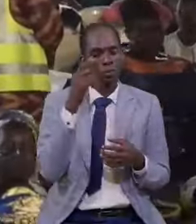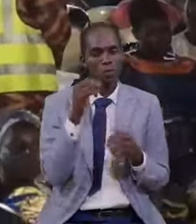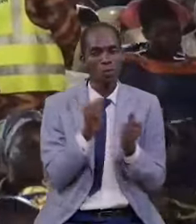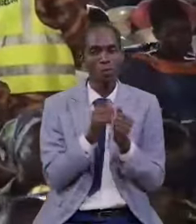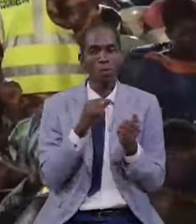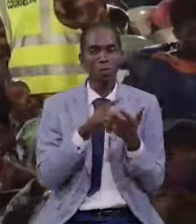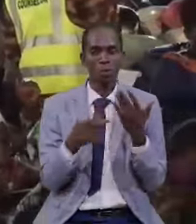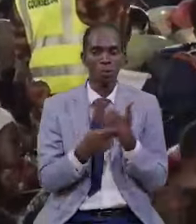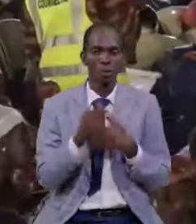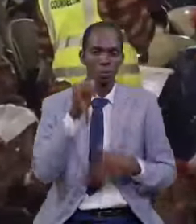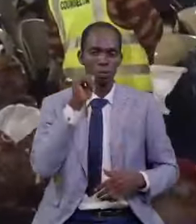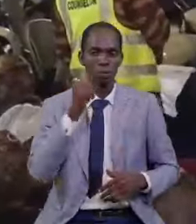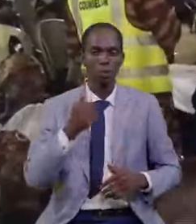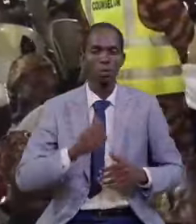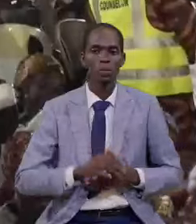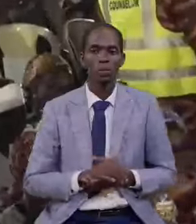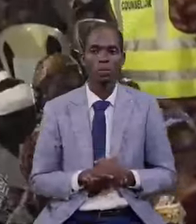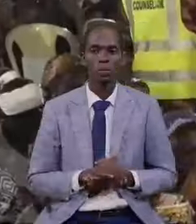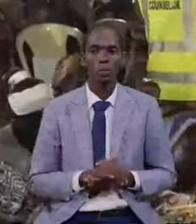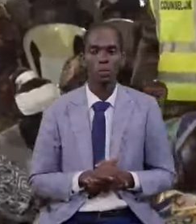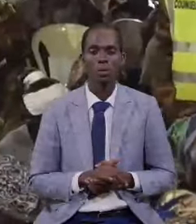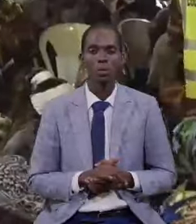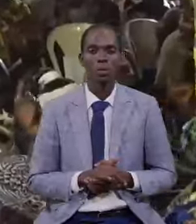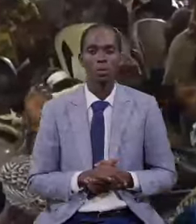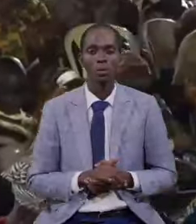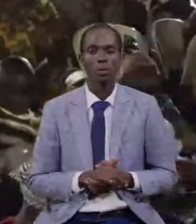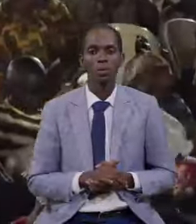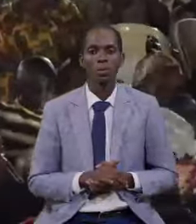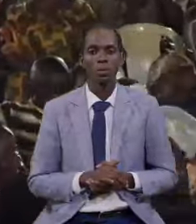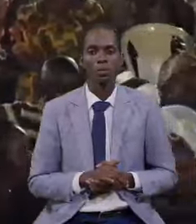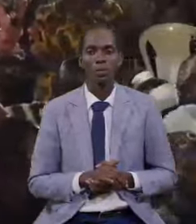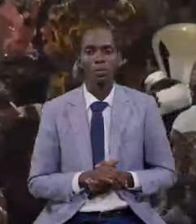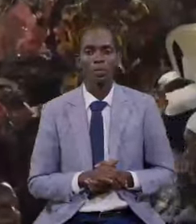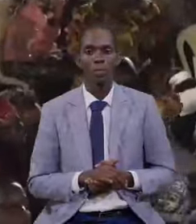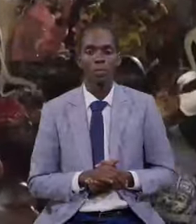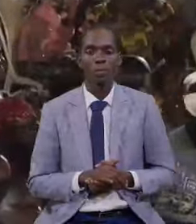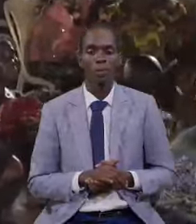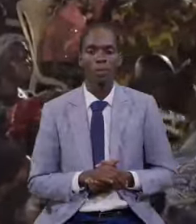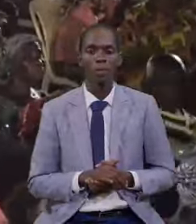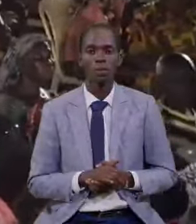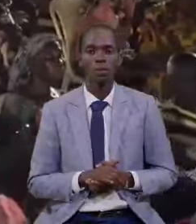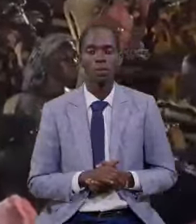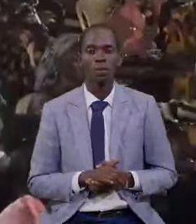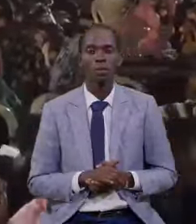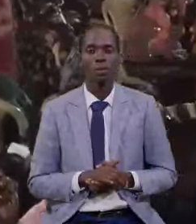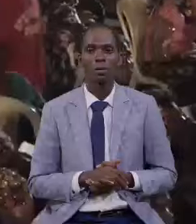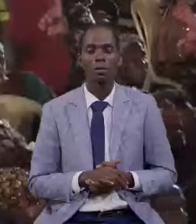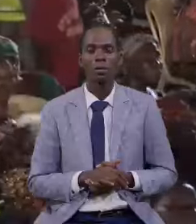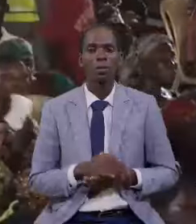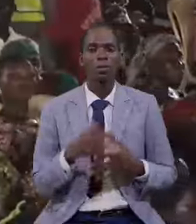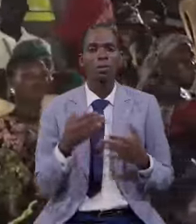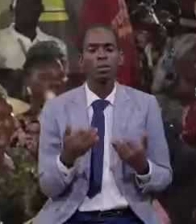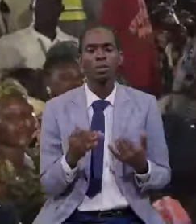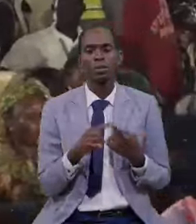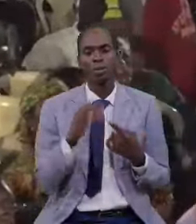Now let me check up to the front. If you are finished, can you please wave the